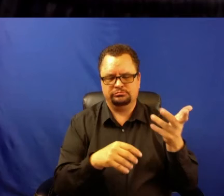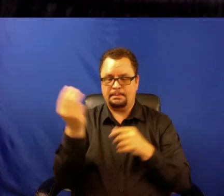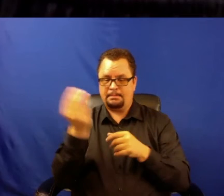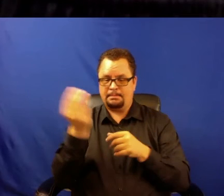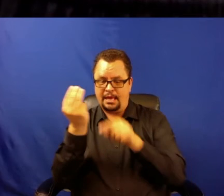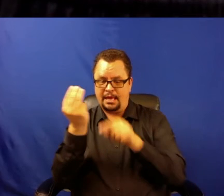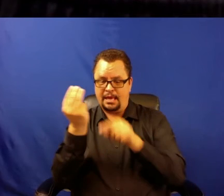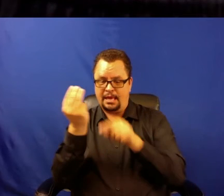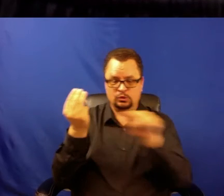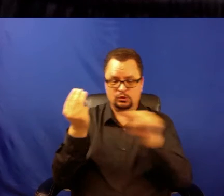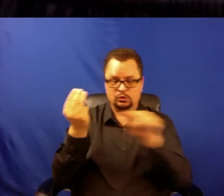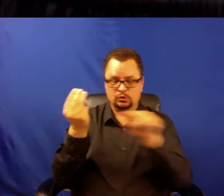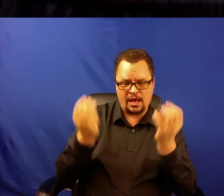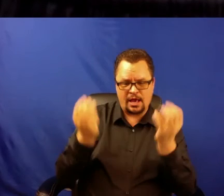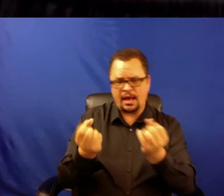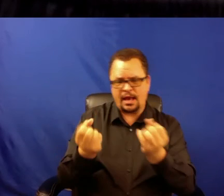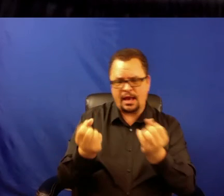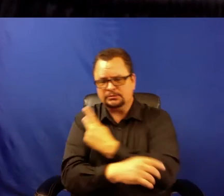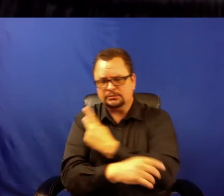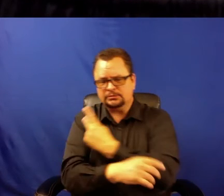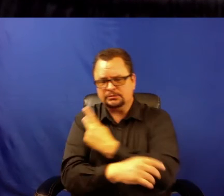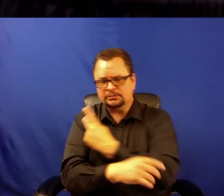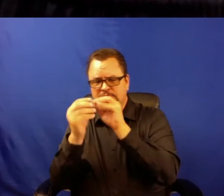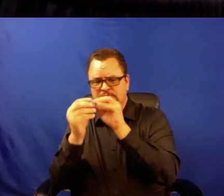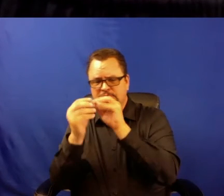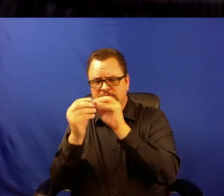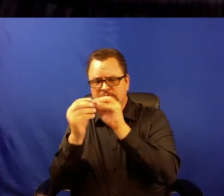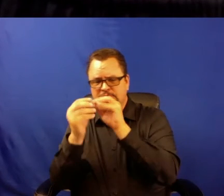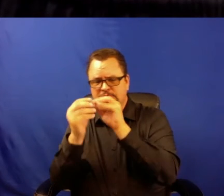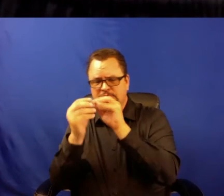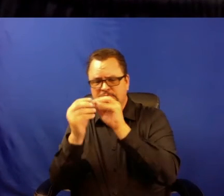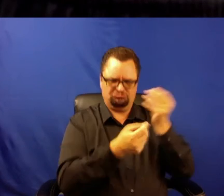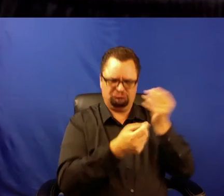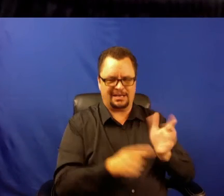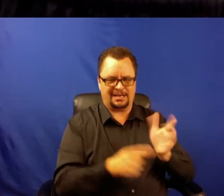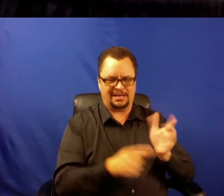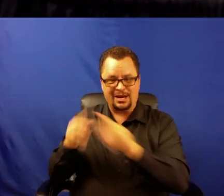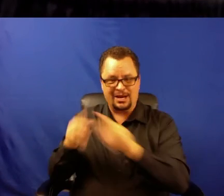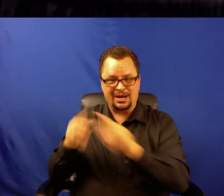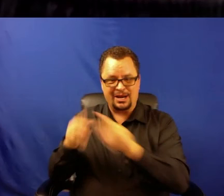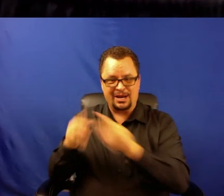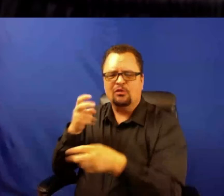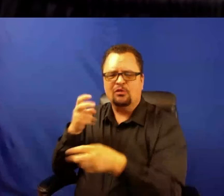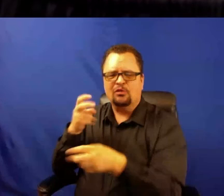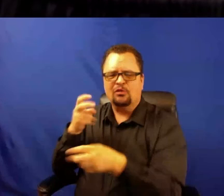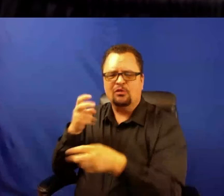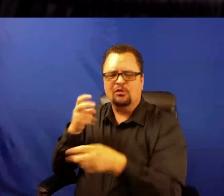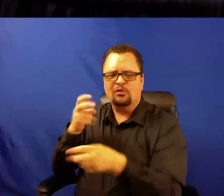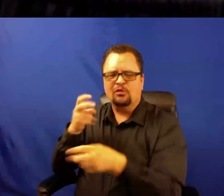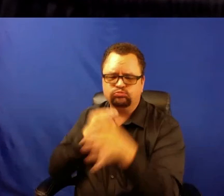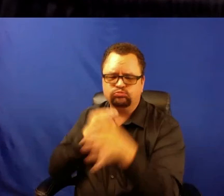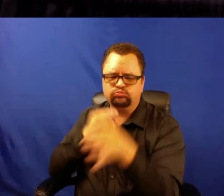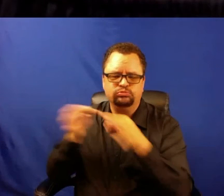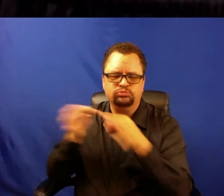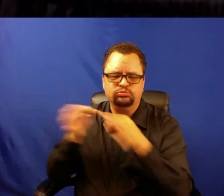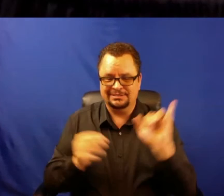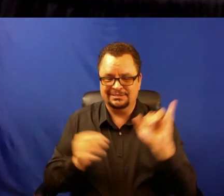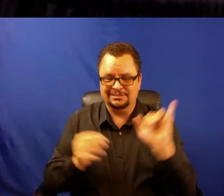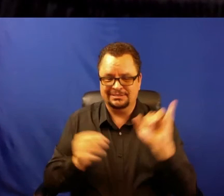little wider one because Labor Day fell into that too. There you go. Okay, so not on holidays either. So just know that that's not reported.